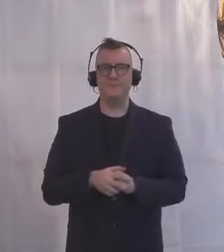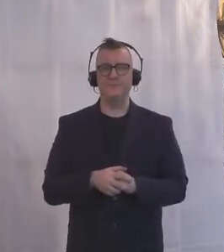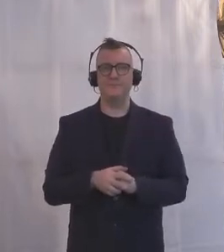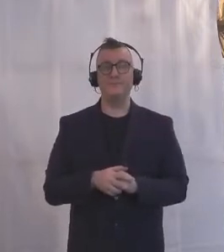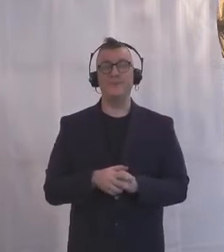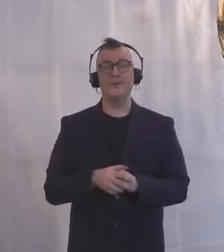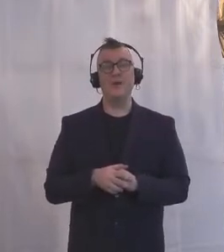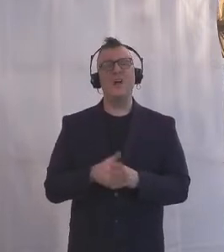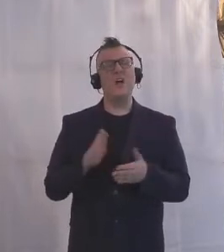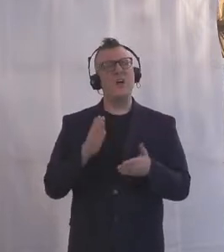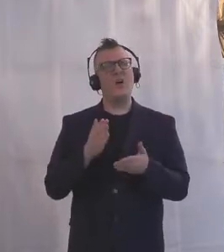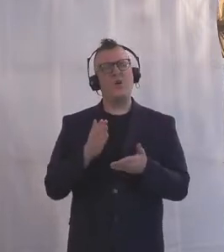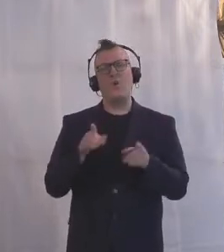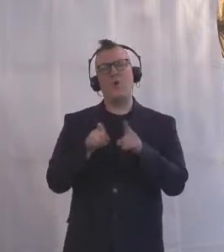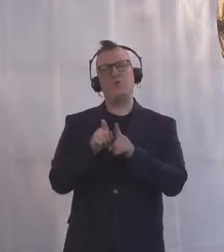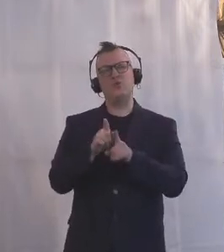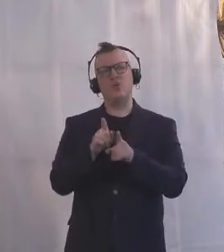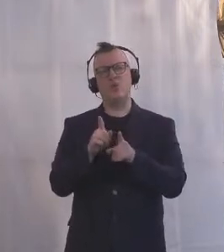workplaces